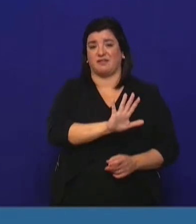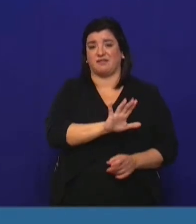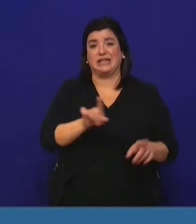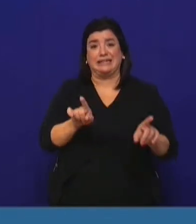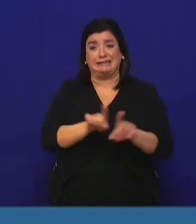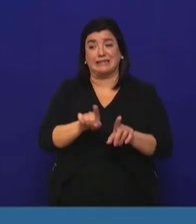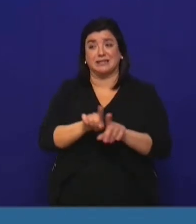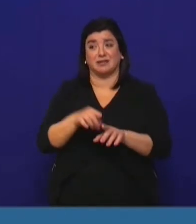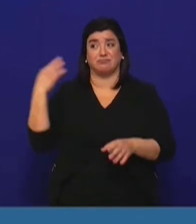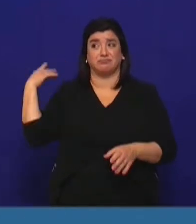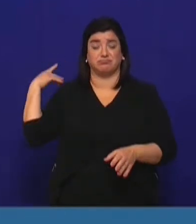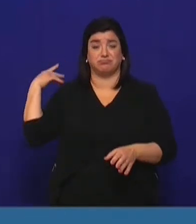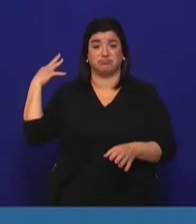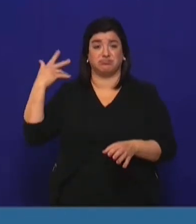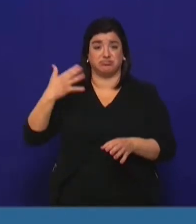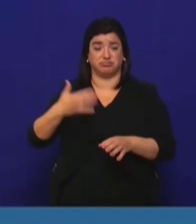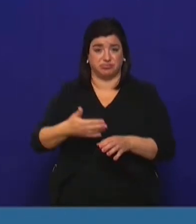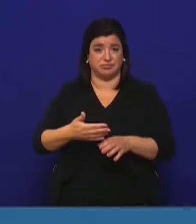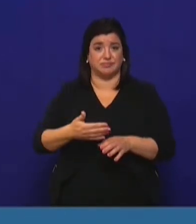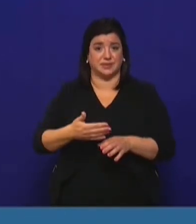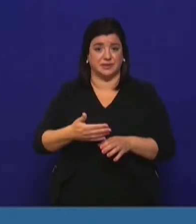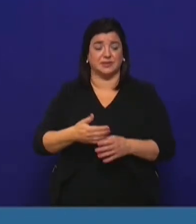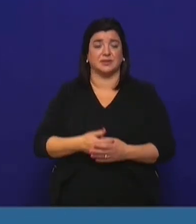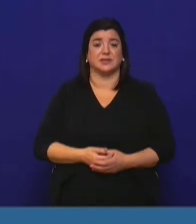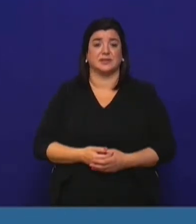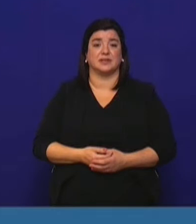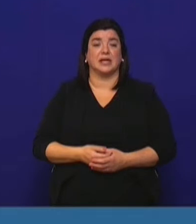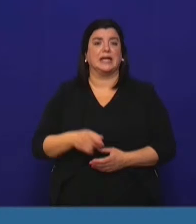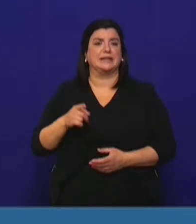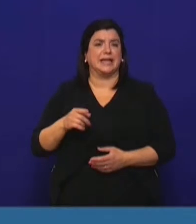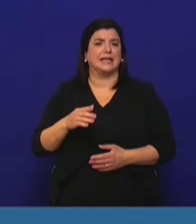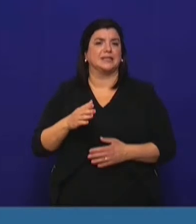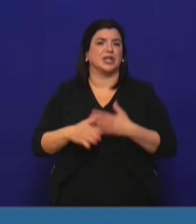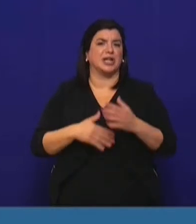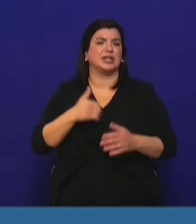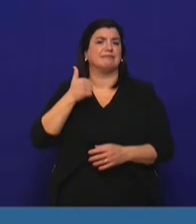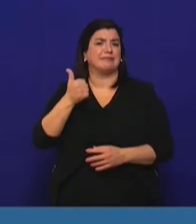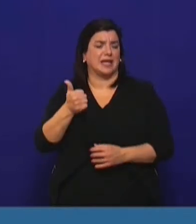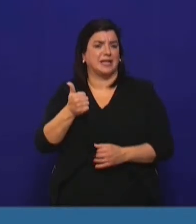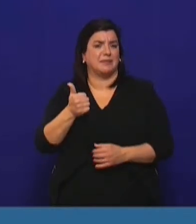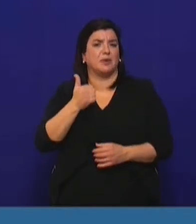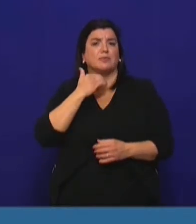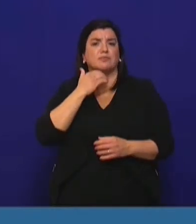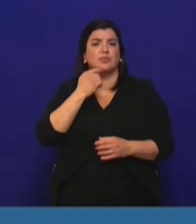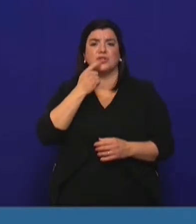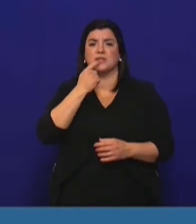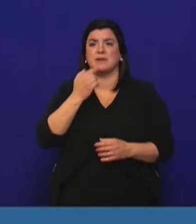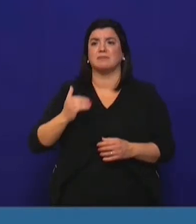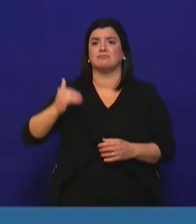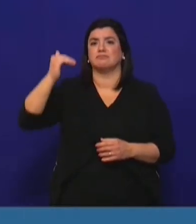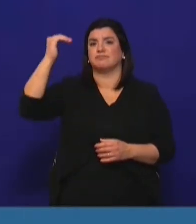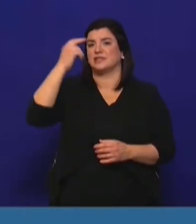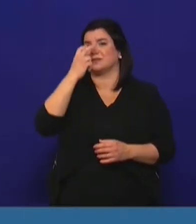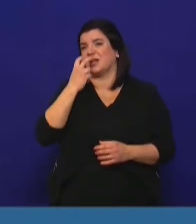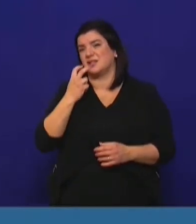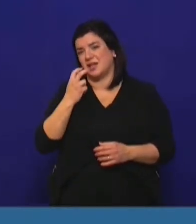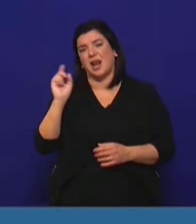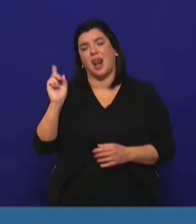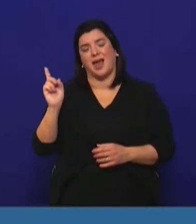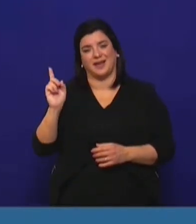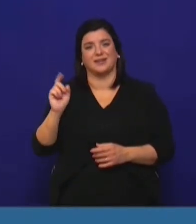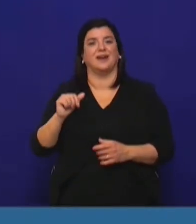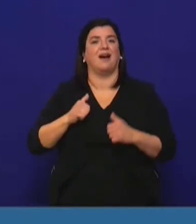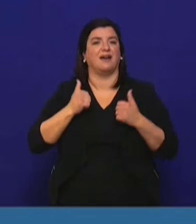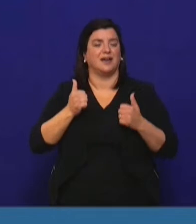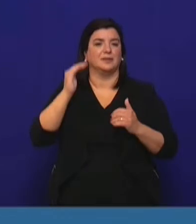ikollna li wkoll huwa minnaħa sinjal tajjeb li ma jkollniex dawk l-age groups tal-iktar anzjani li jiġu affettwati għaliex dawk